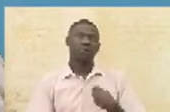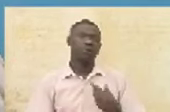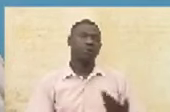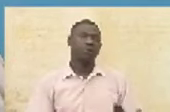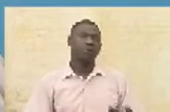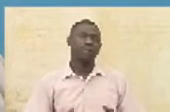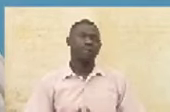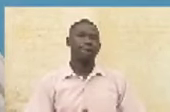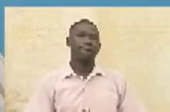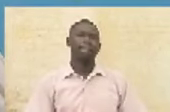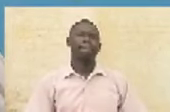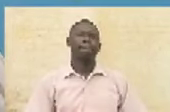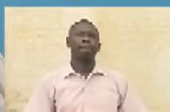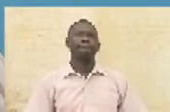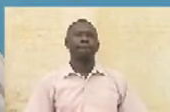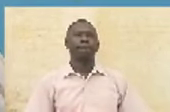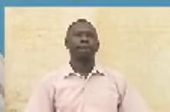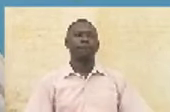on foot.